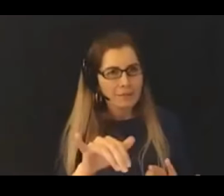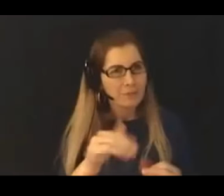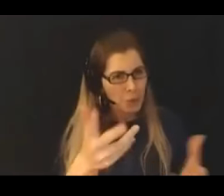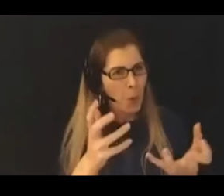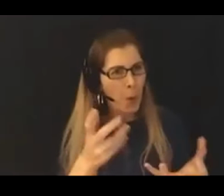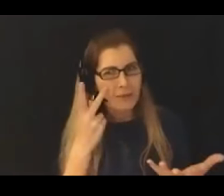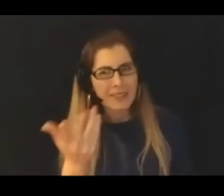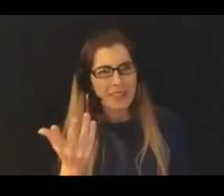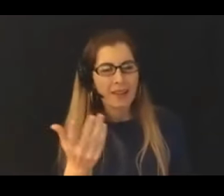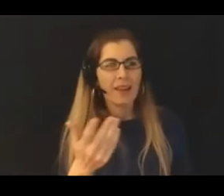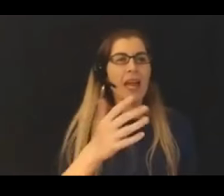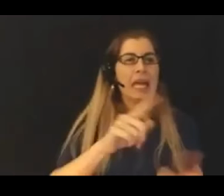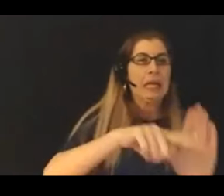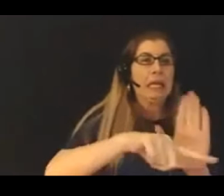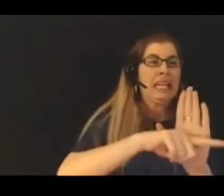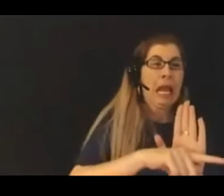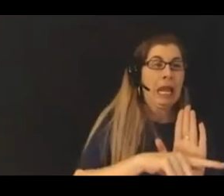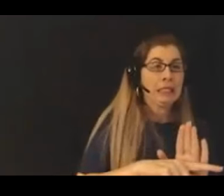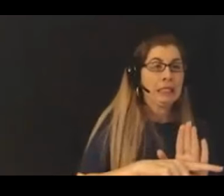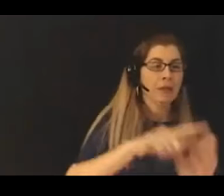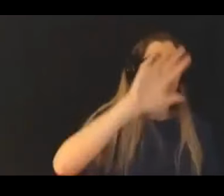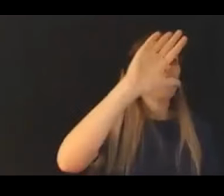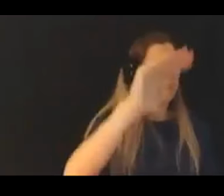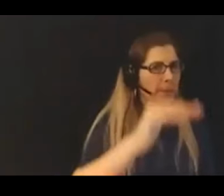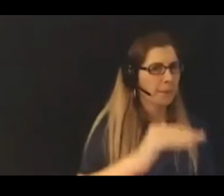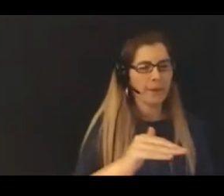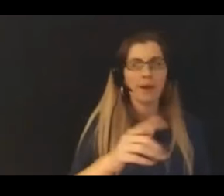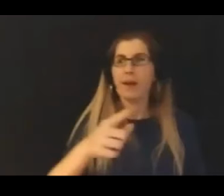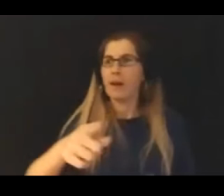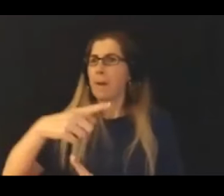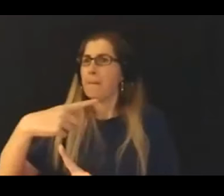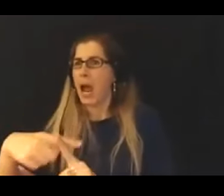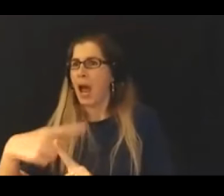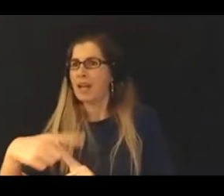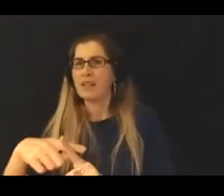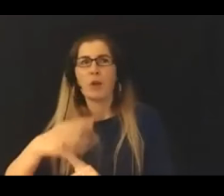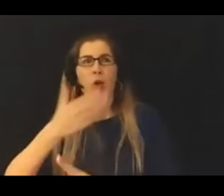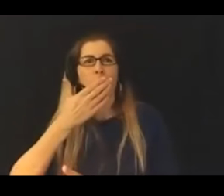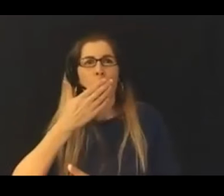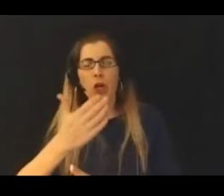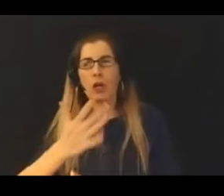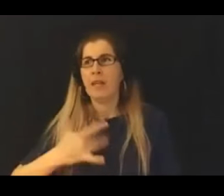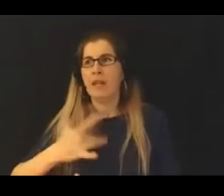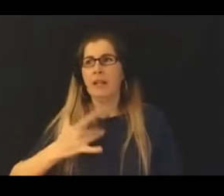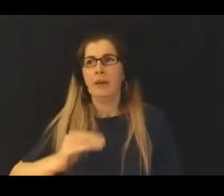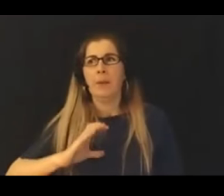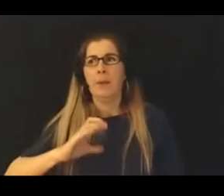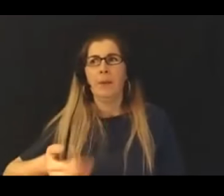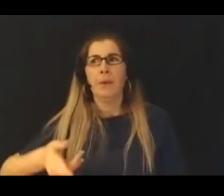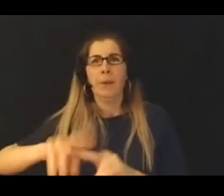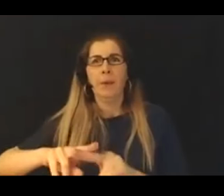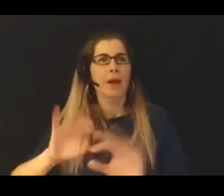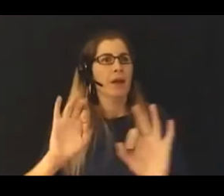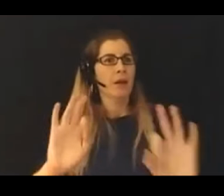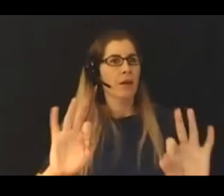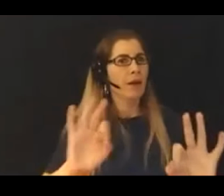they decrease in all their negative symptomatology, but they increased in some of these good feelings that we have. So that was really,